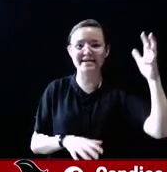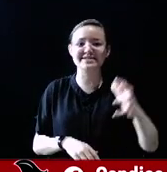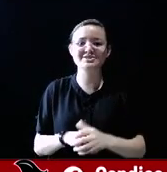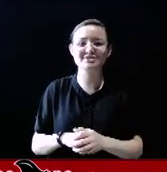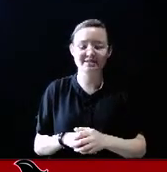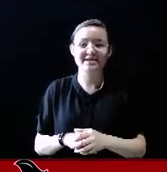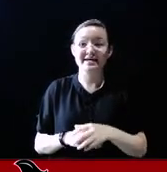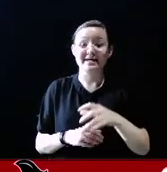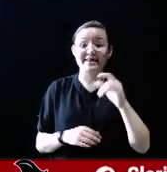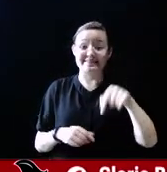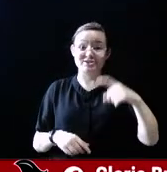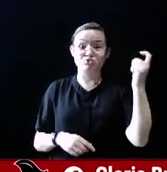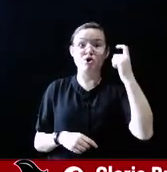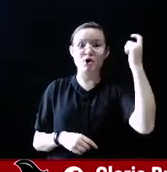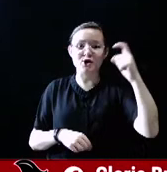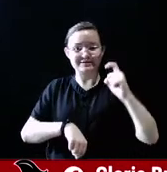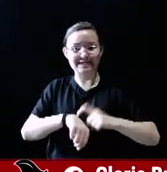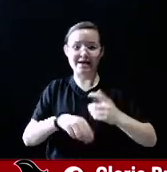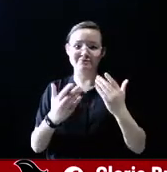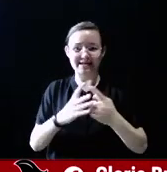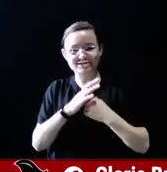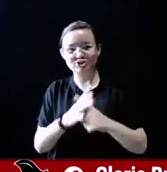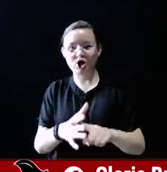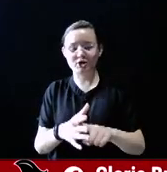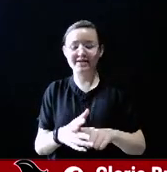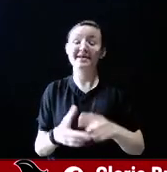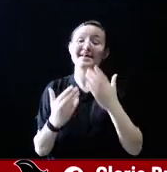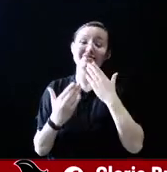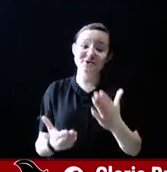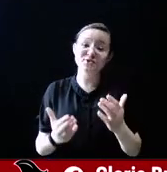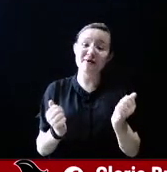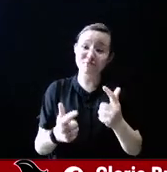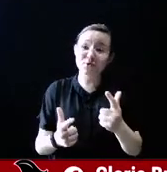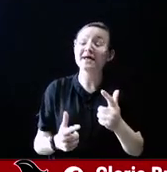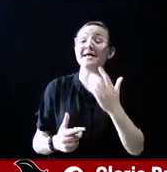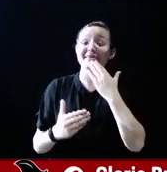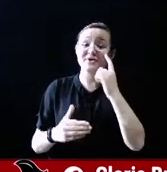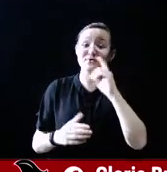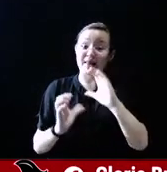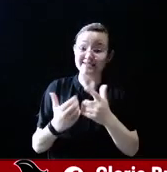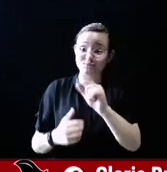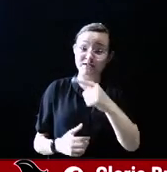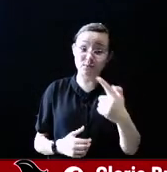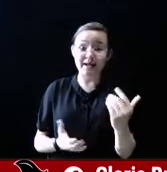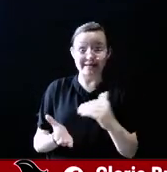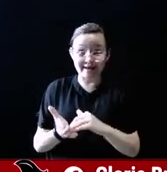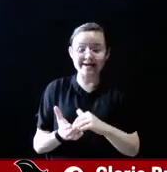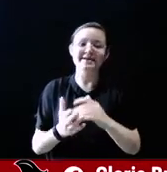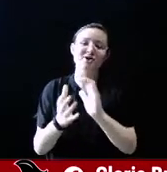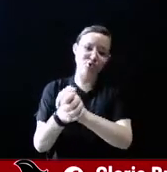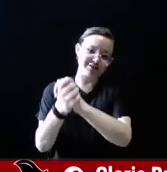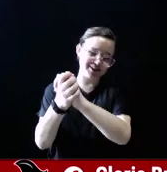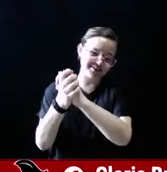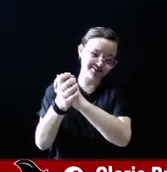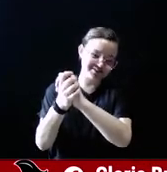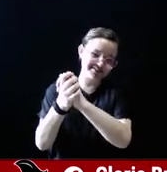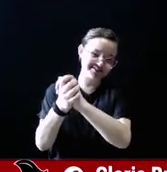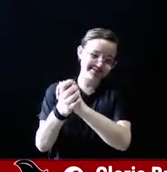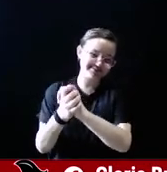It's the rodeo, time to get started. Thank you all, thank you class of 2021, and once again, congratulations.